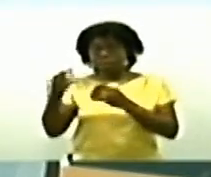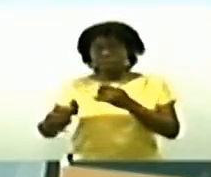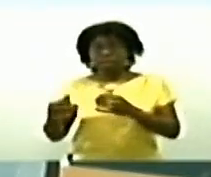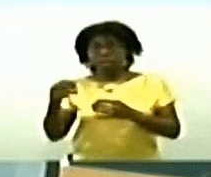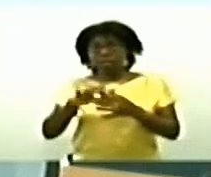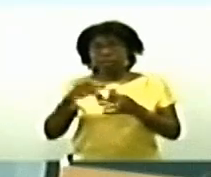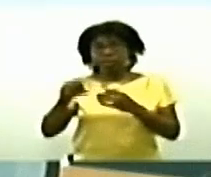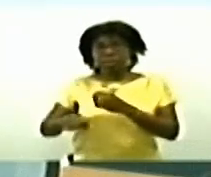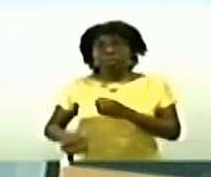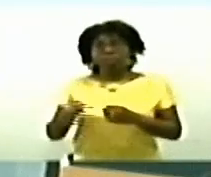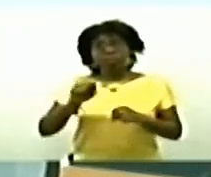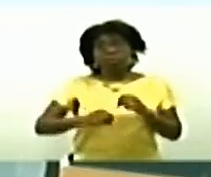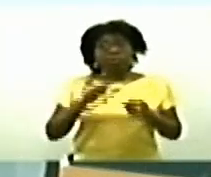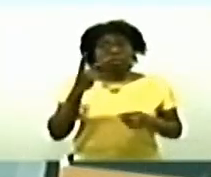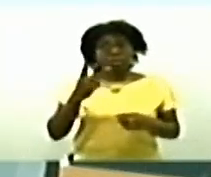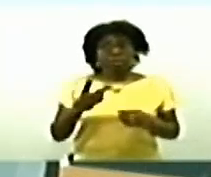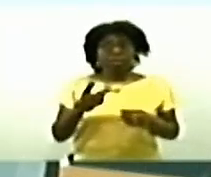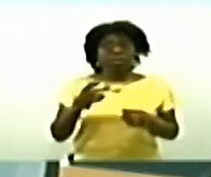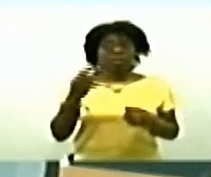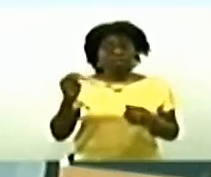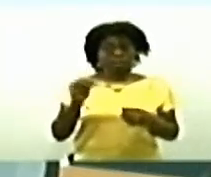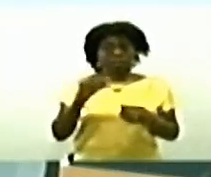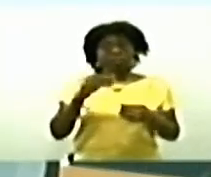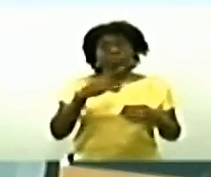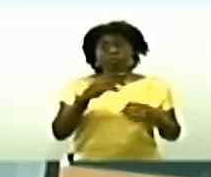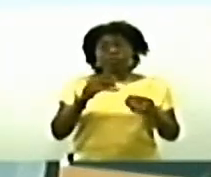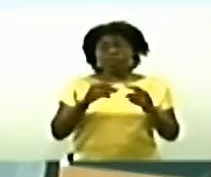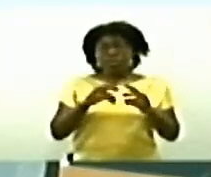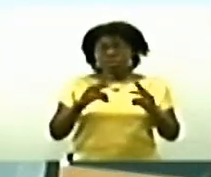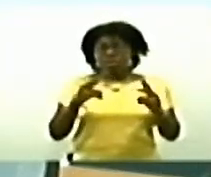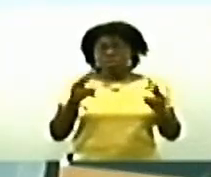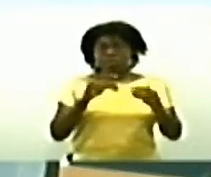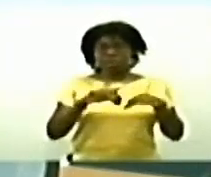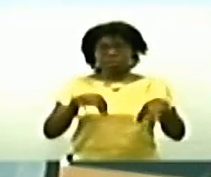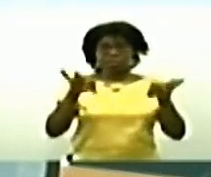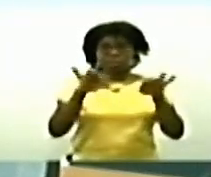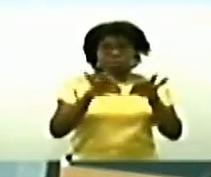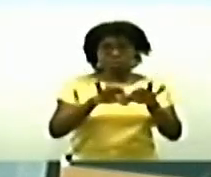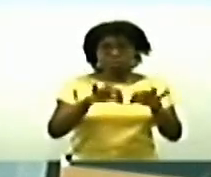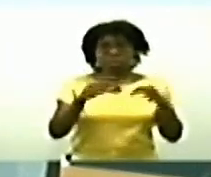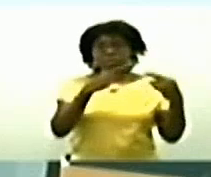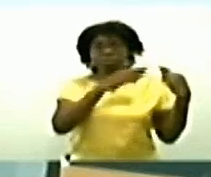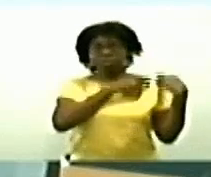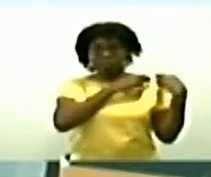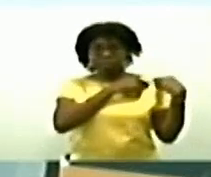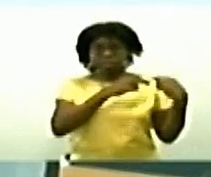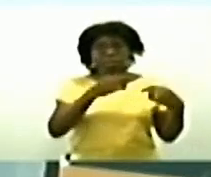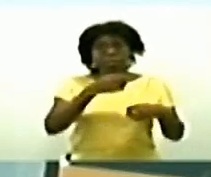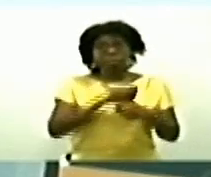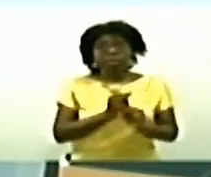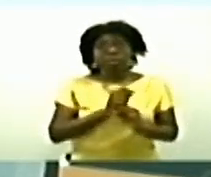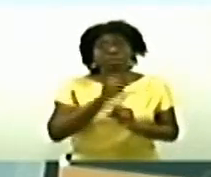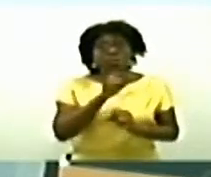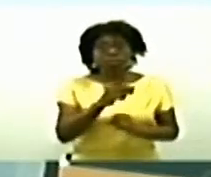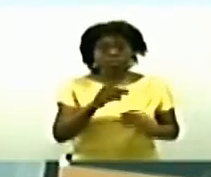seeing them playing a pivotal role in ensuring that traffic is flowing